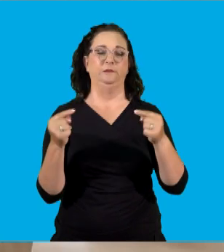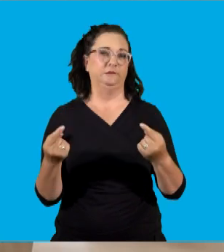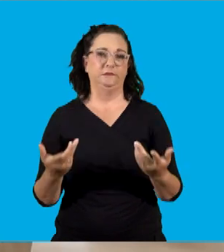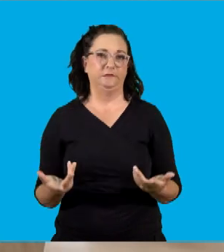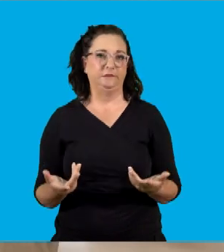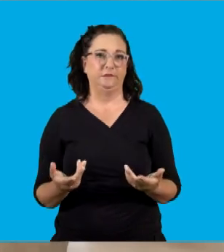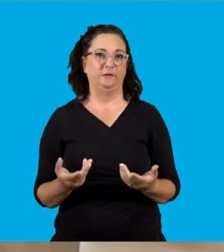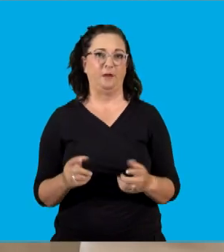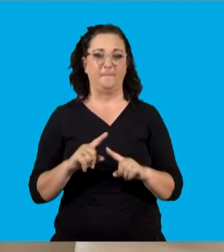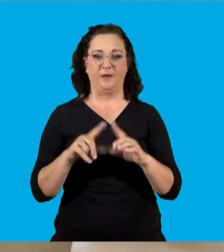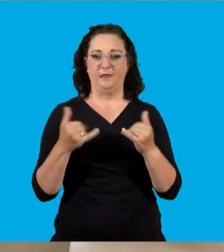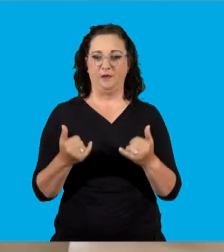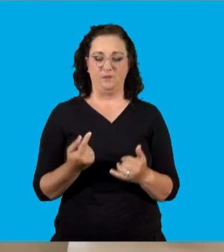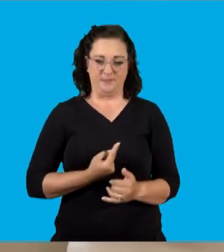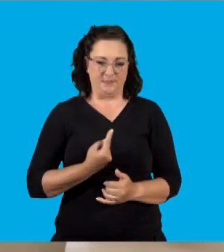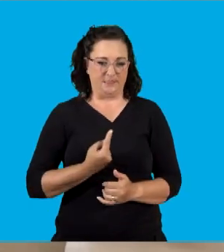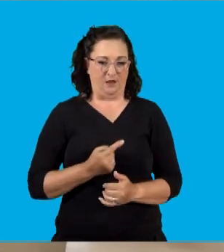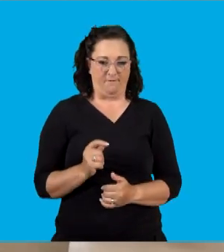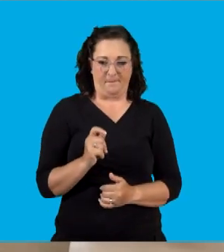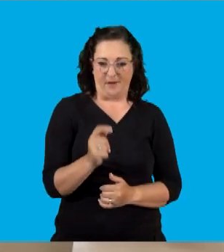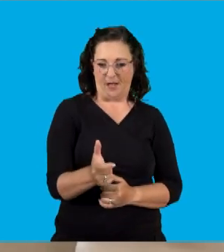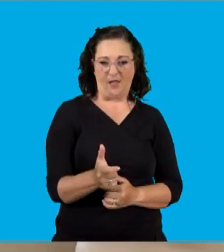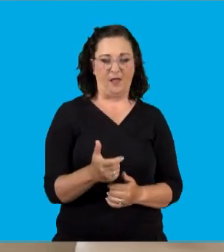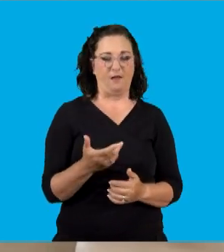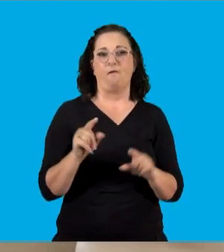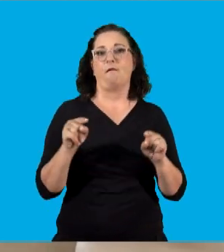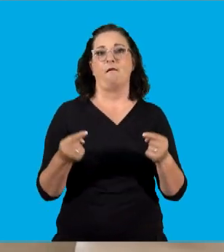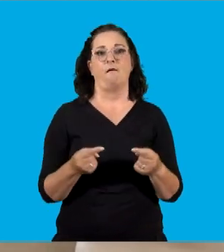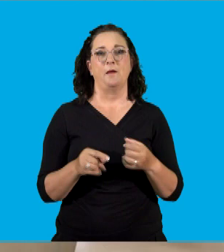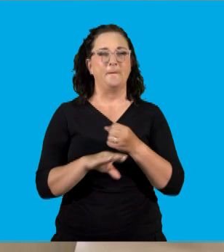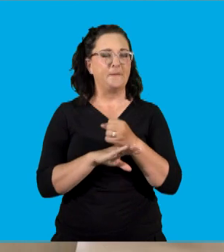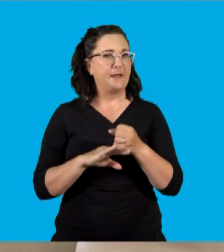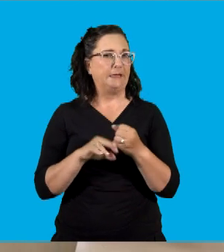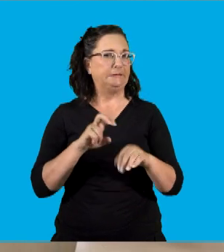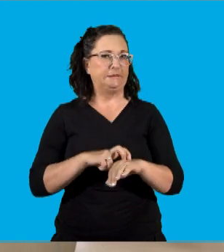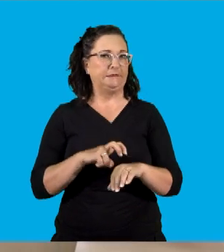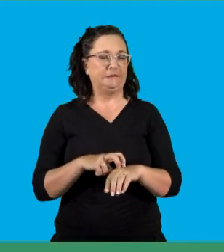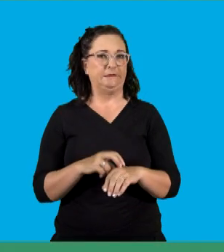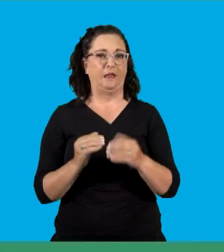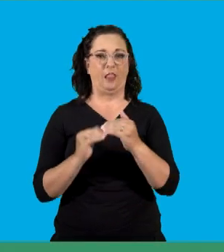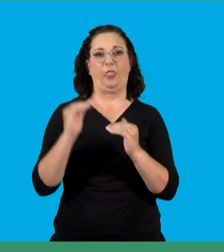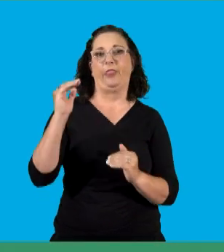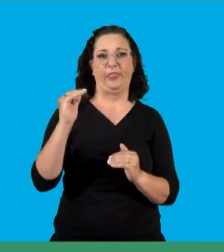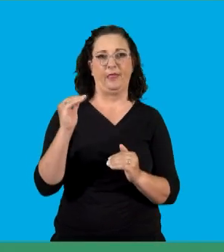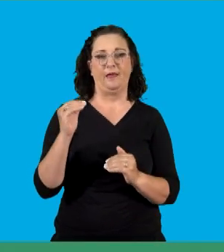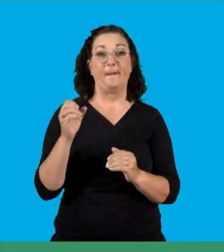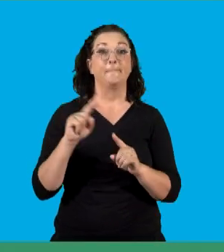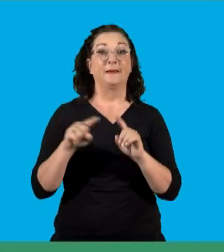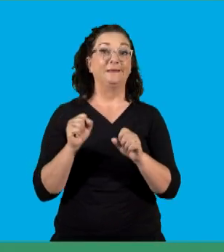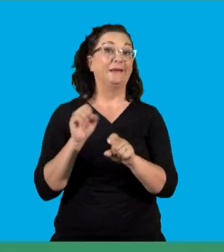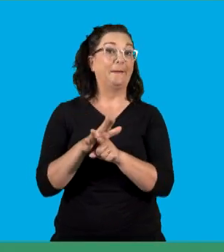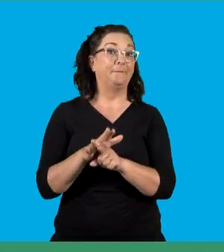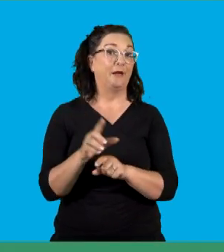to buy or provide for their basic needs. The impact of inequality and